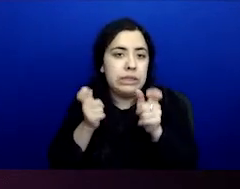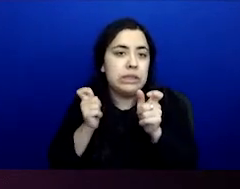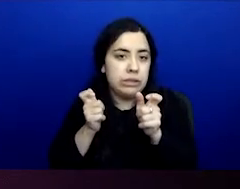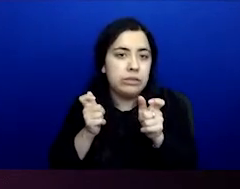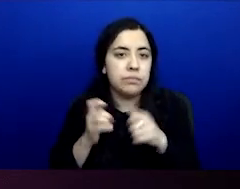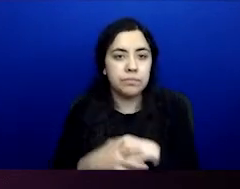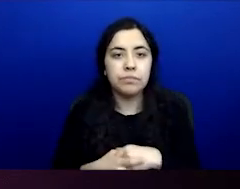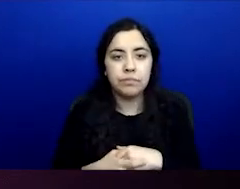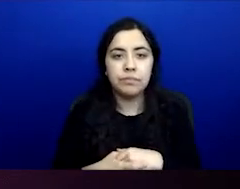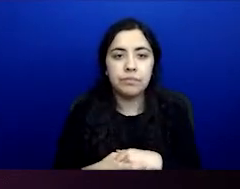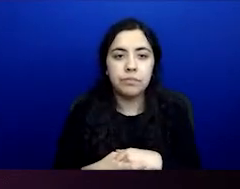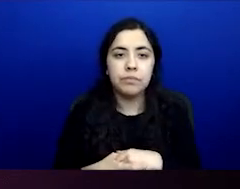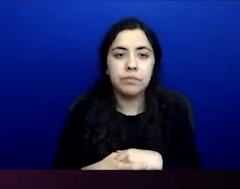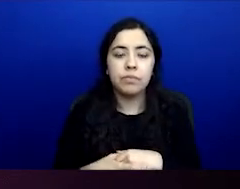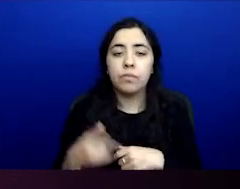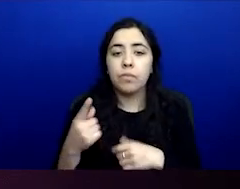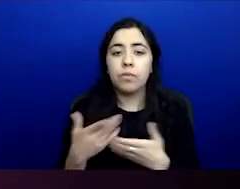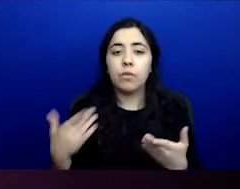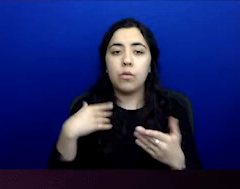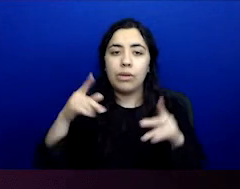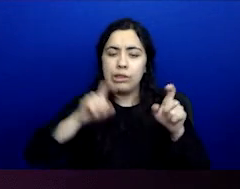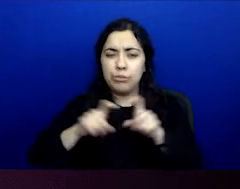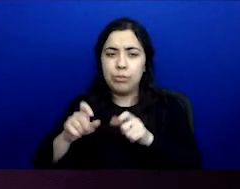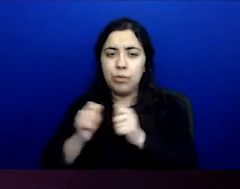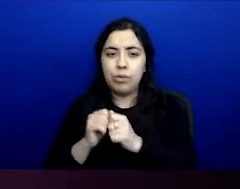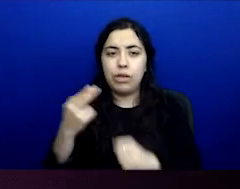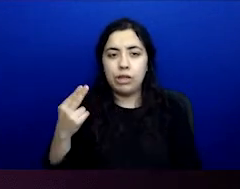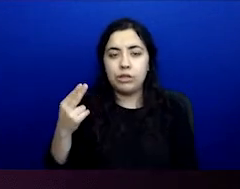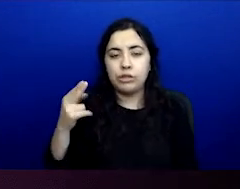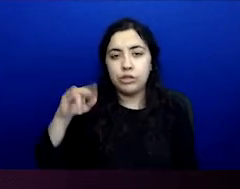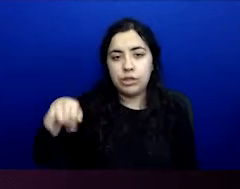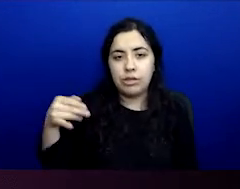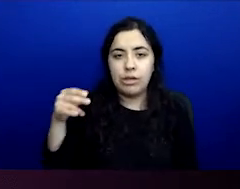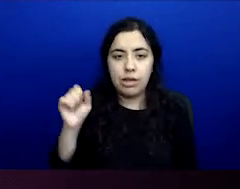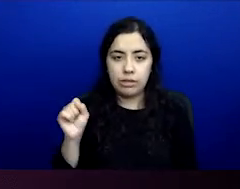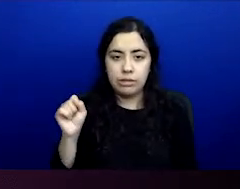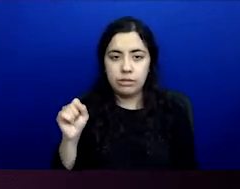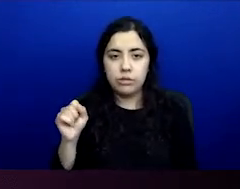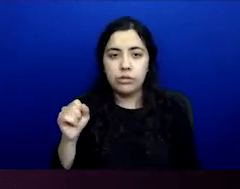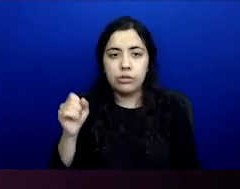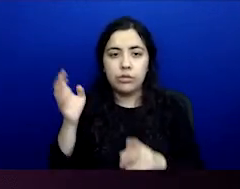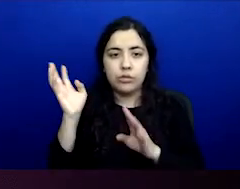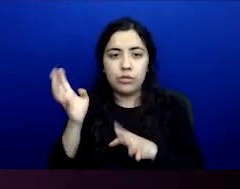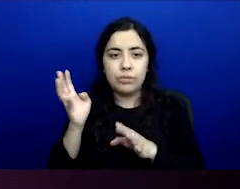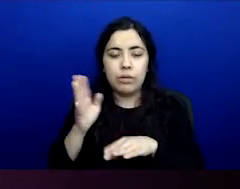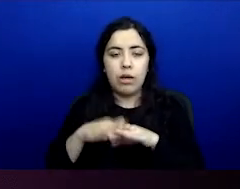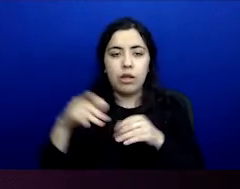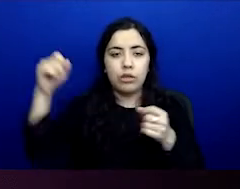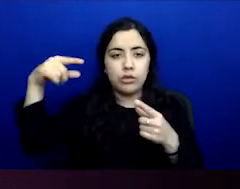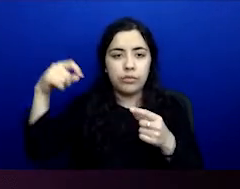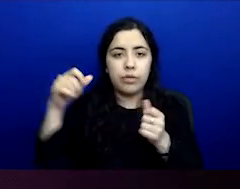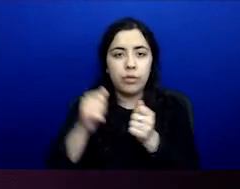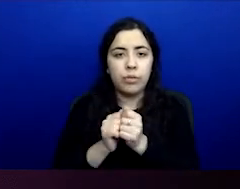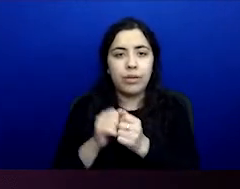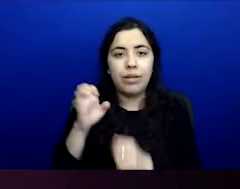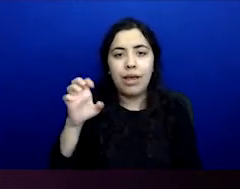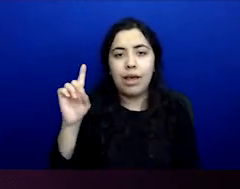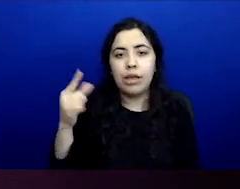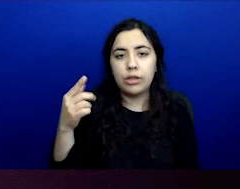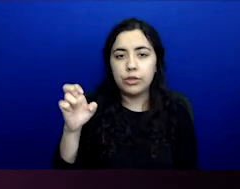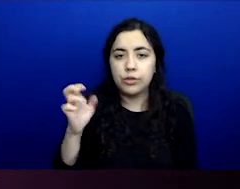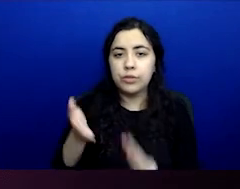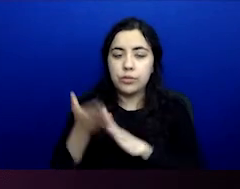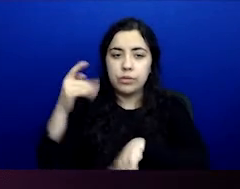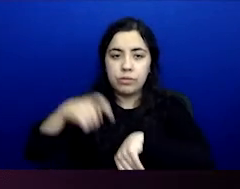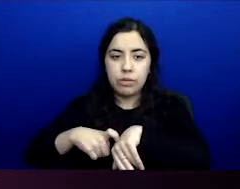experimenting with right now in Next.js is streaming on the server using something that we call the edge runtime.